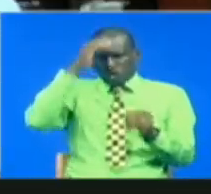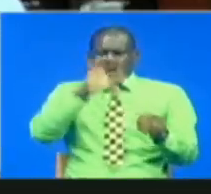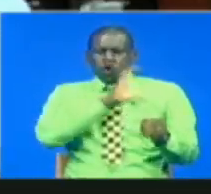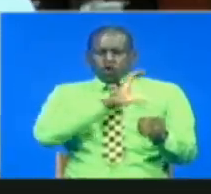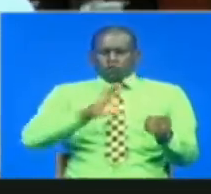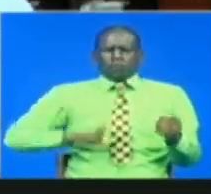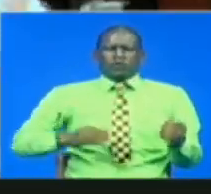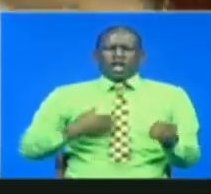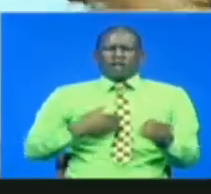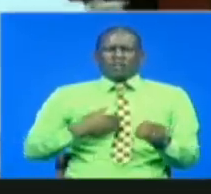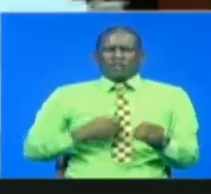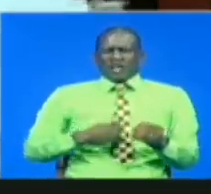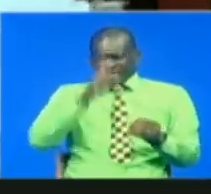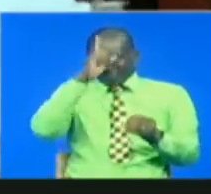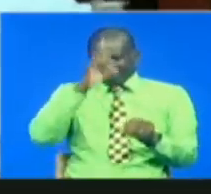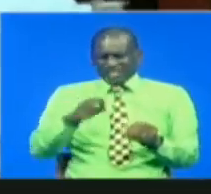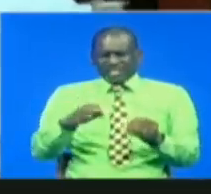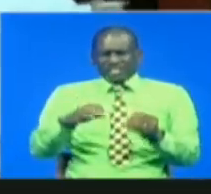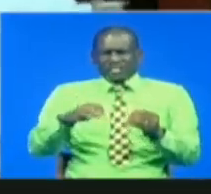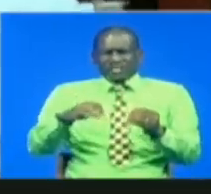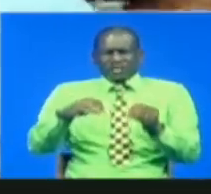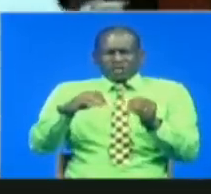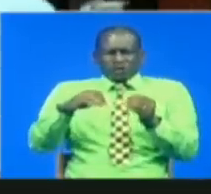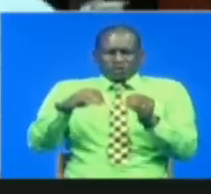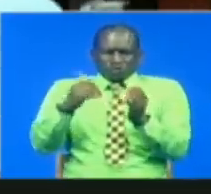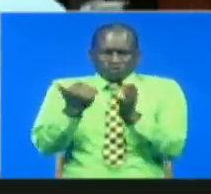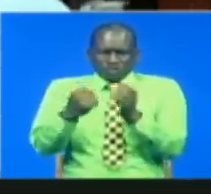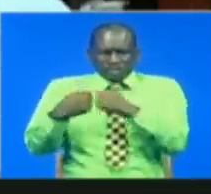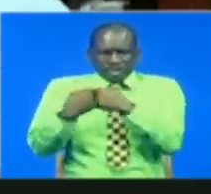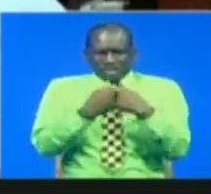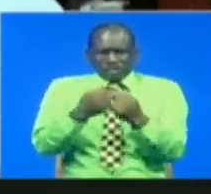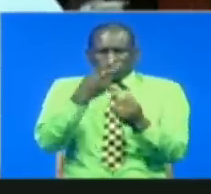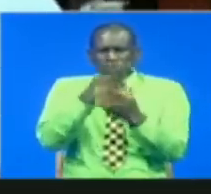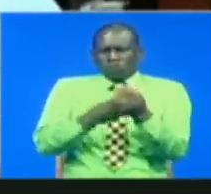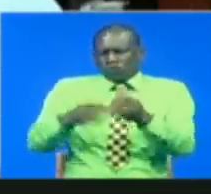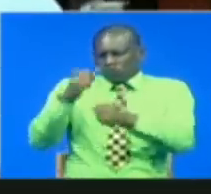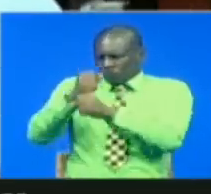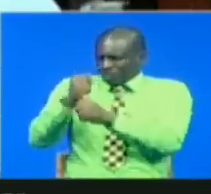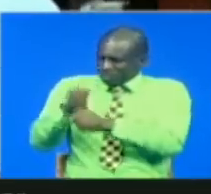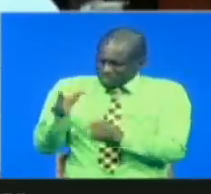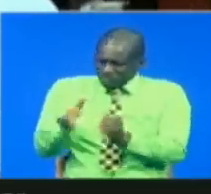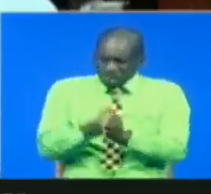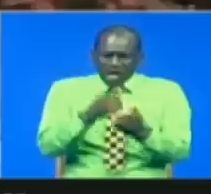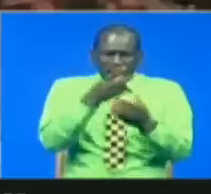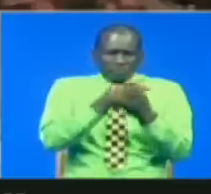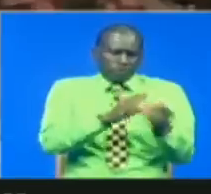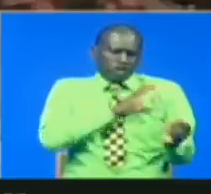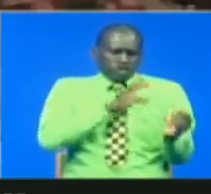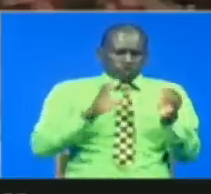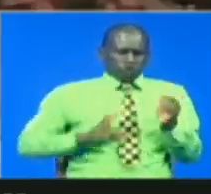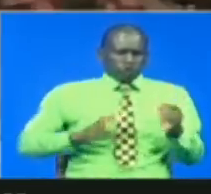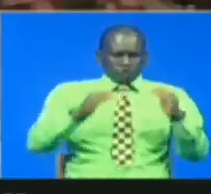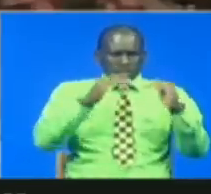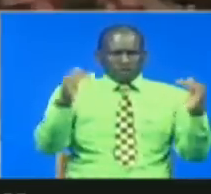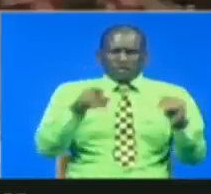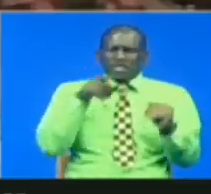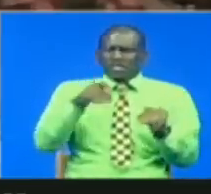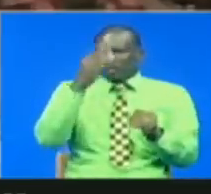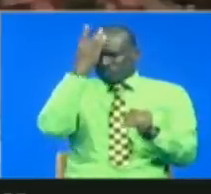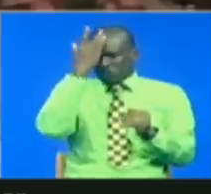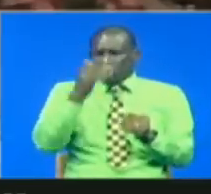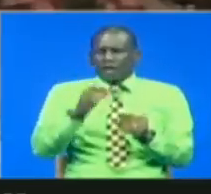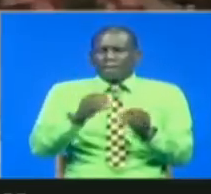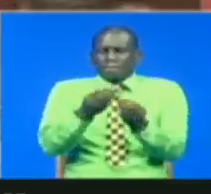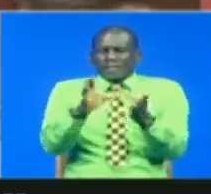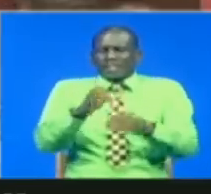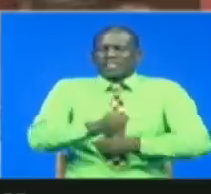serious credibility crisis, both at the secretariat and both at the commission level. This is why many